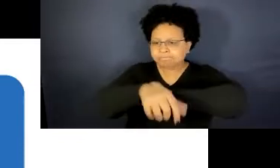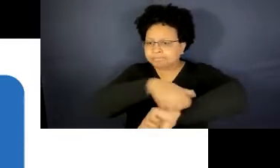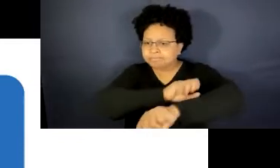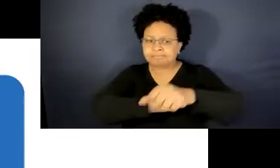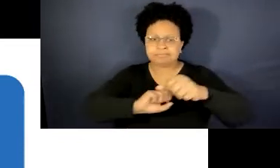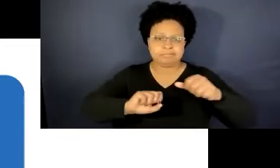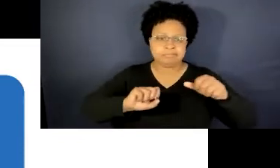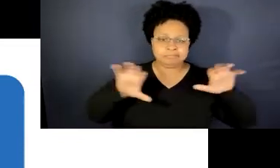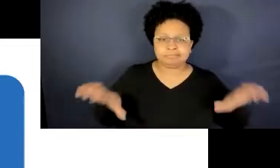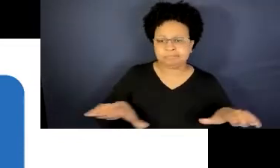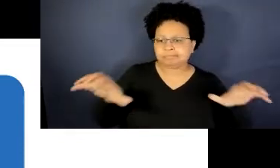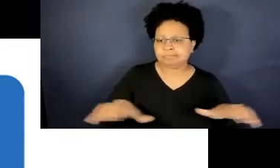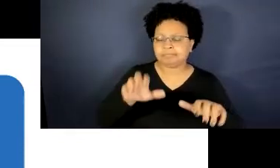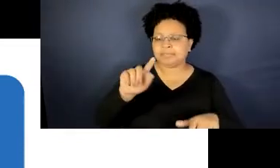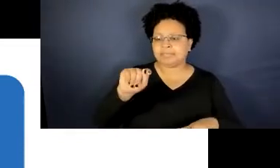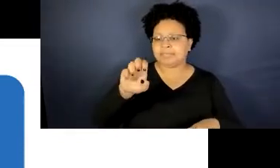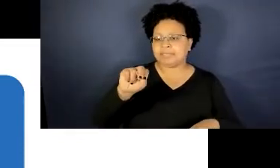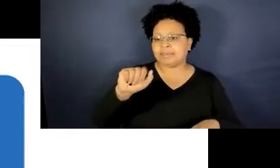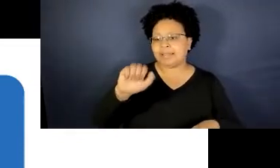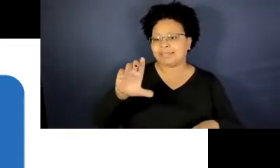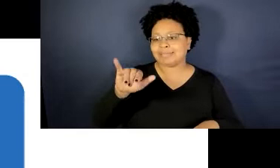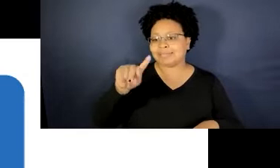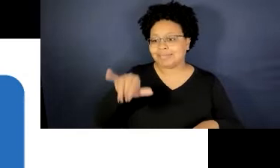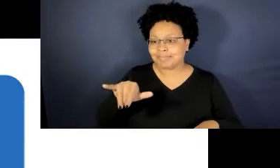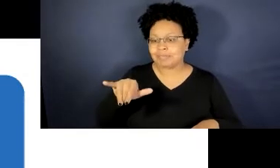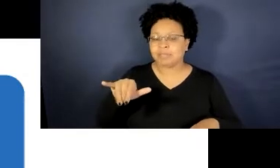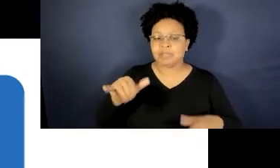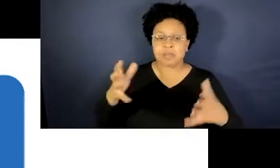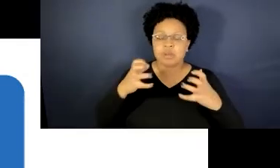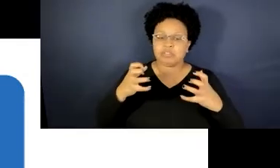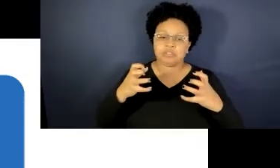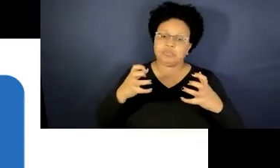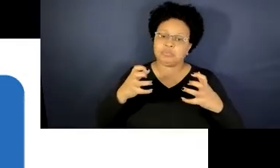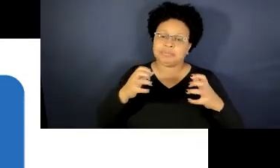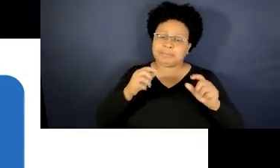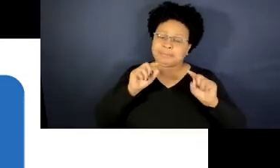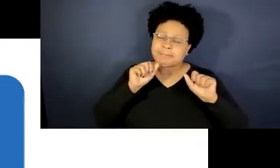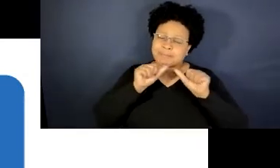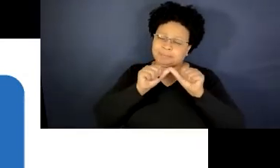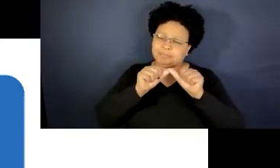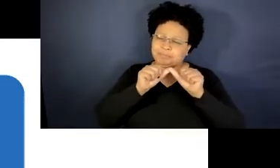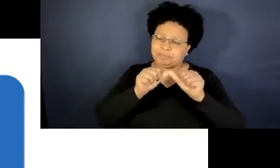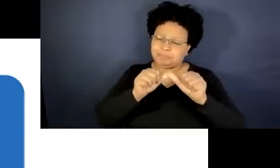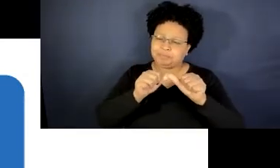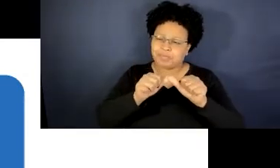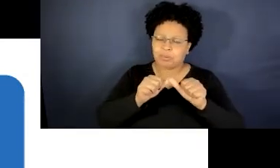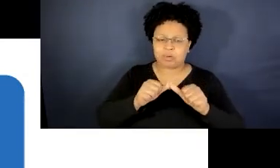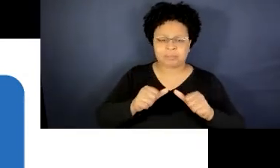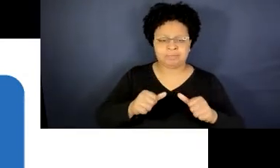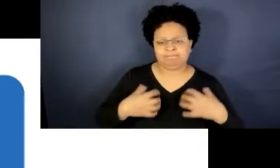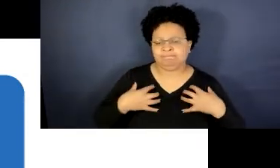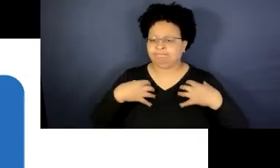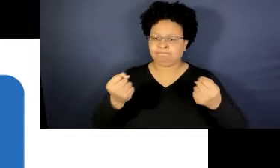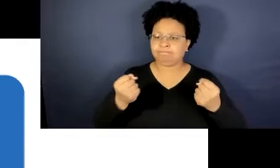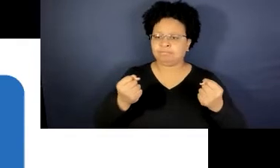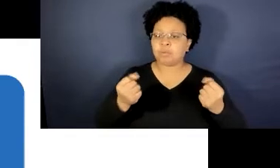and that's with every fiber of their body, just to hold on. They had the audacity to be bold, to